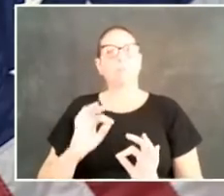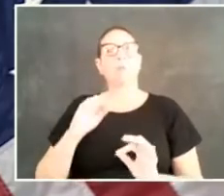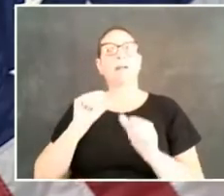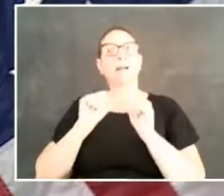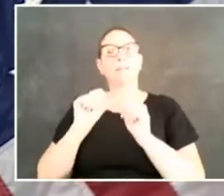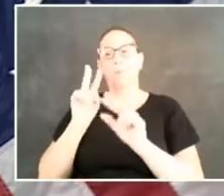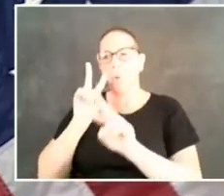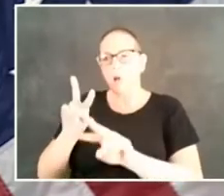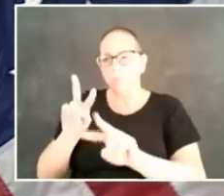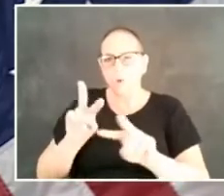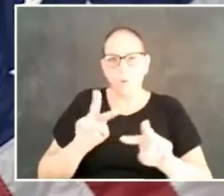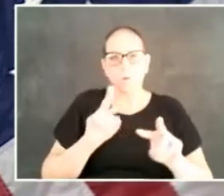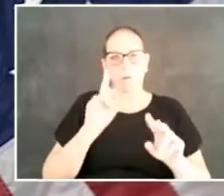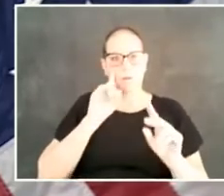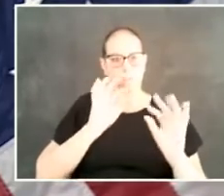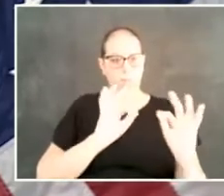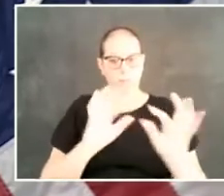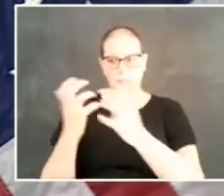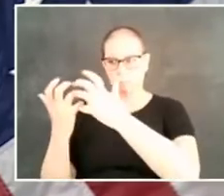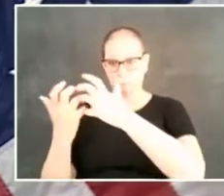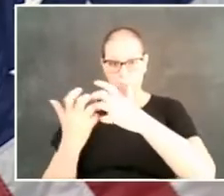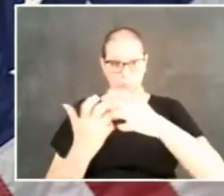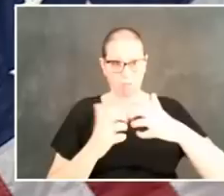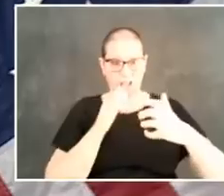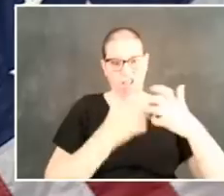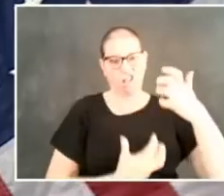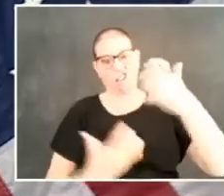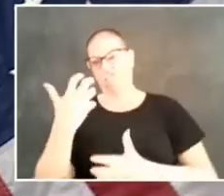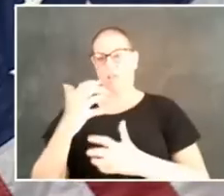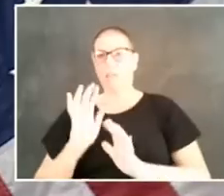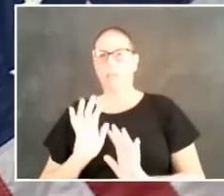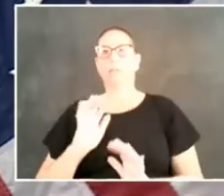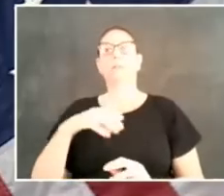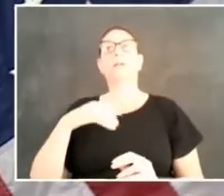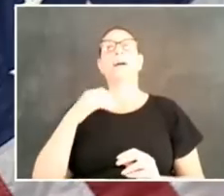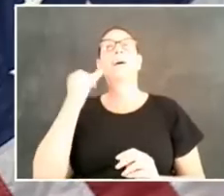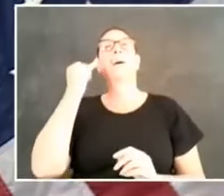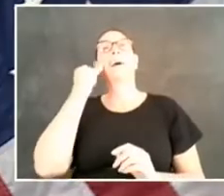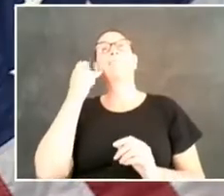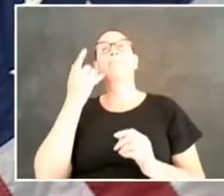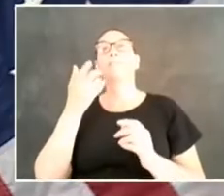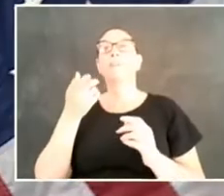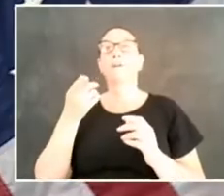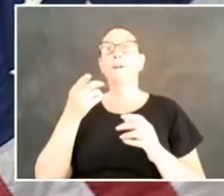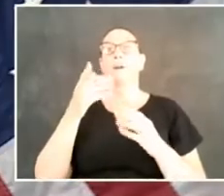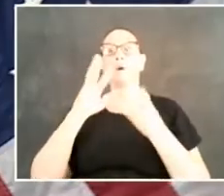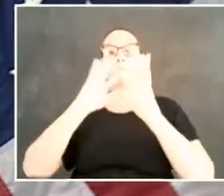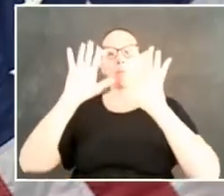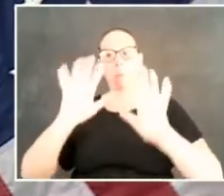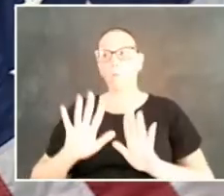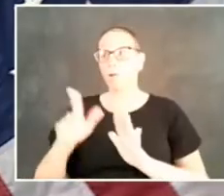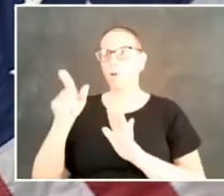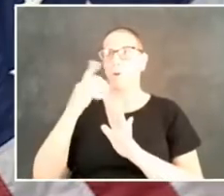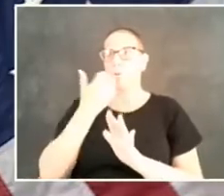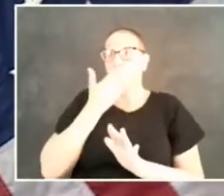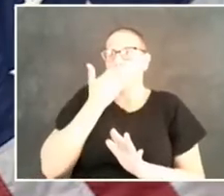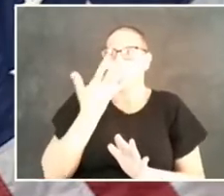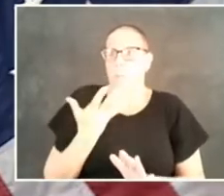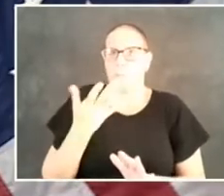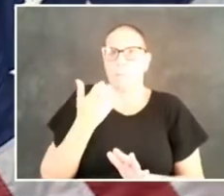and warmer weather, more and more people come. And again, that's where you do need enforcement for sure. I